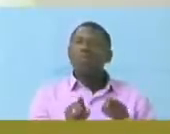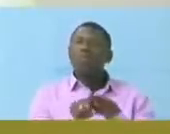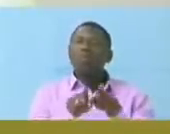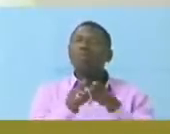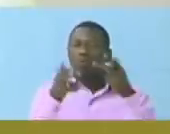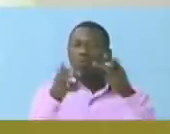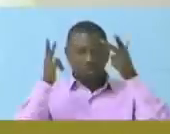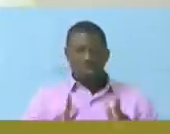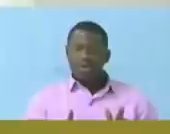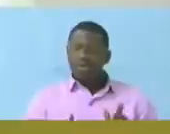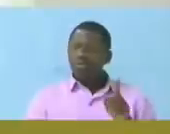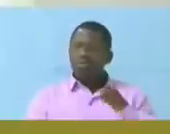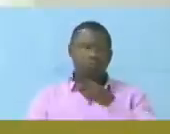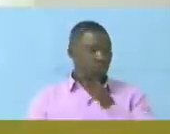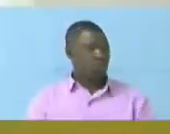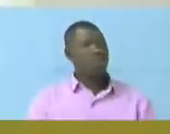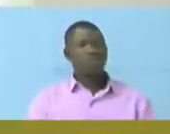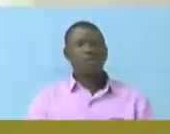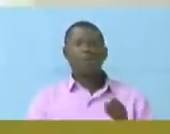Correct?